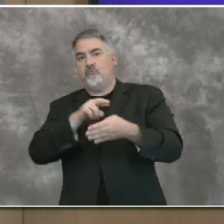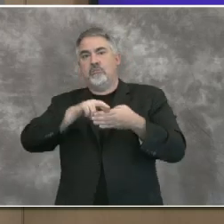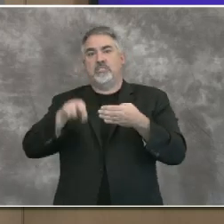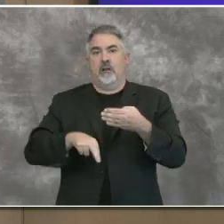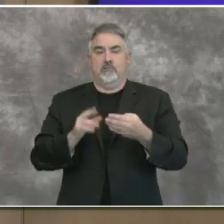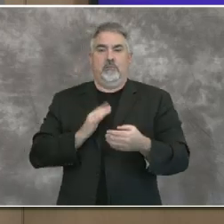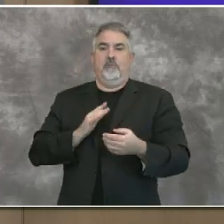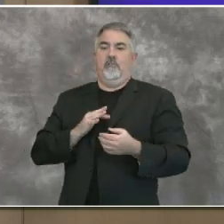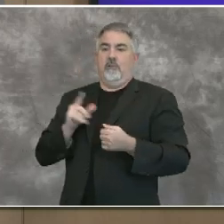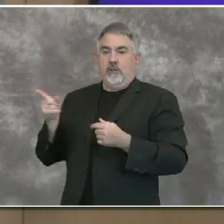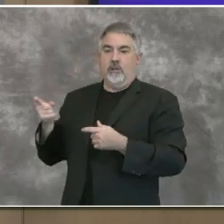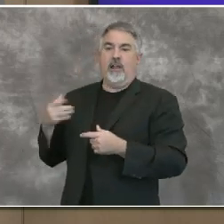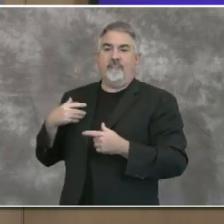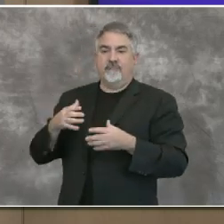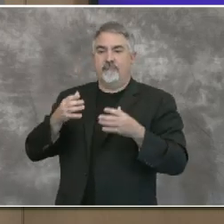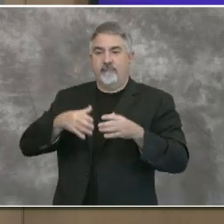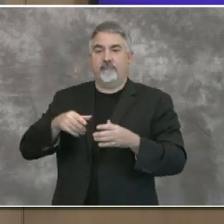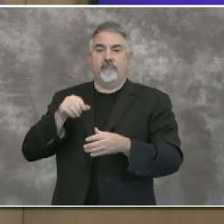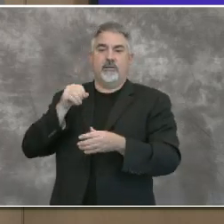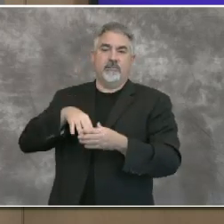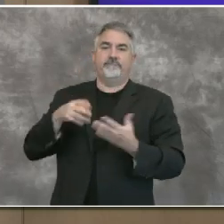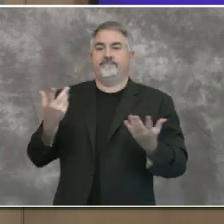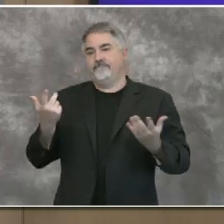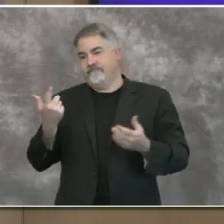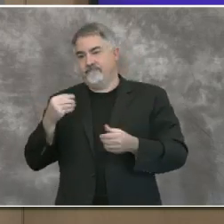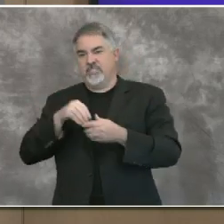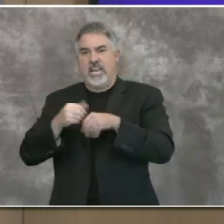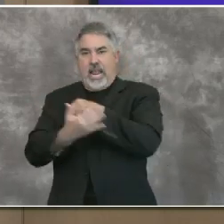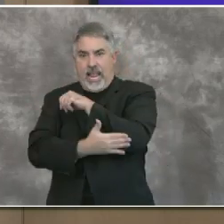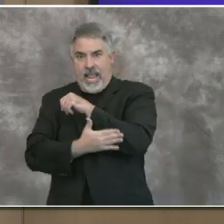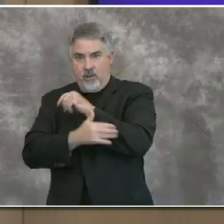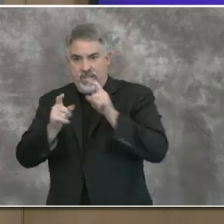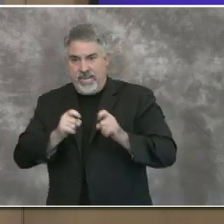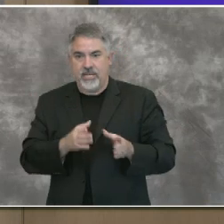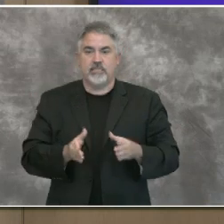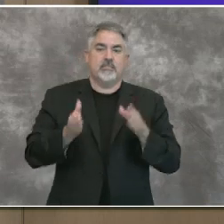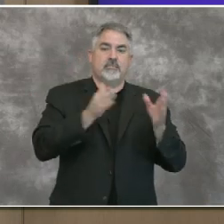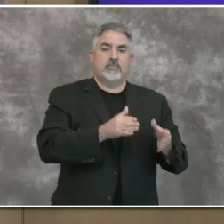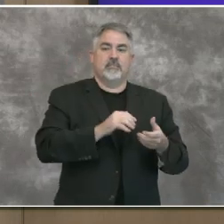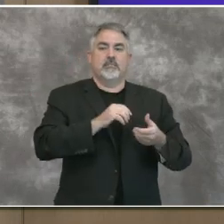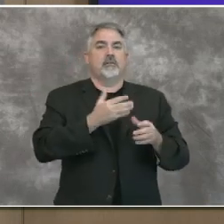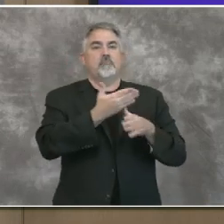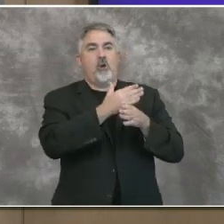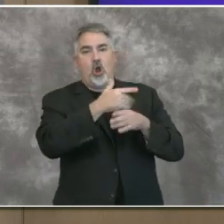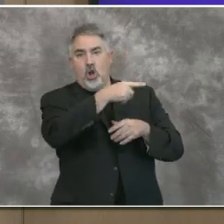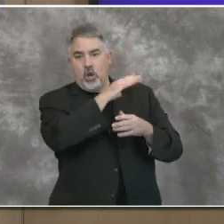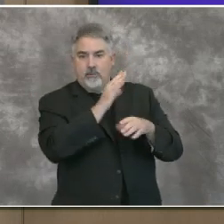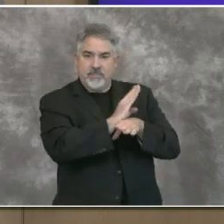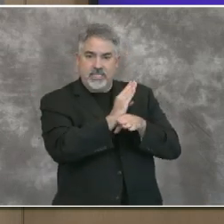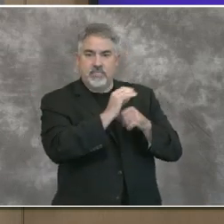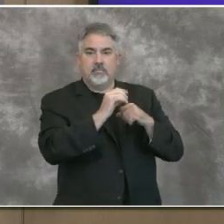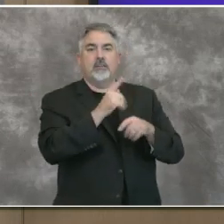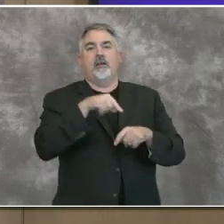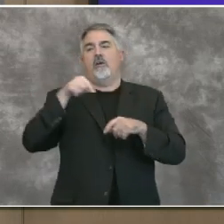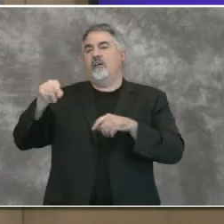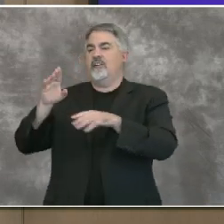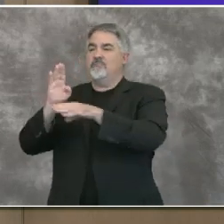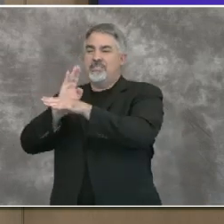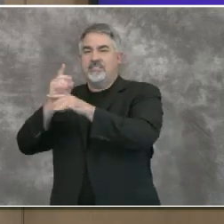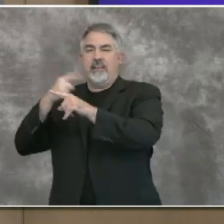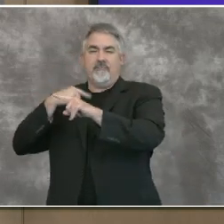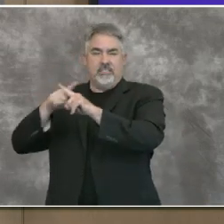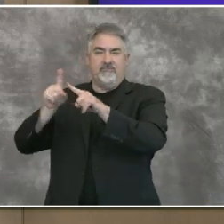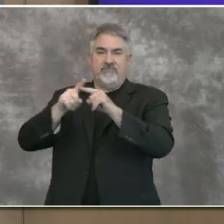our own county lab, what our hospital partners do, and what commercial labs do. And we expect to see in the near future